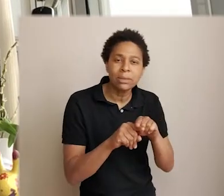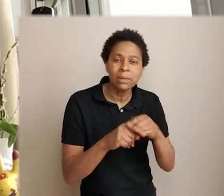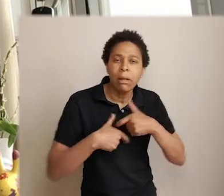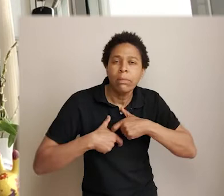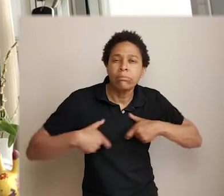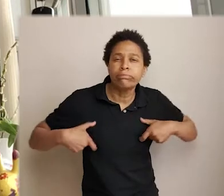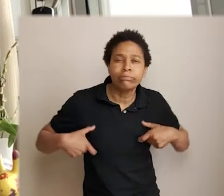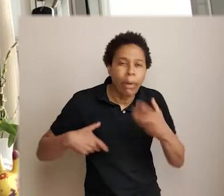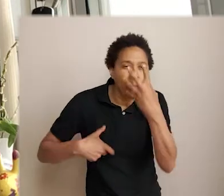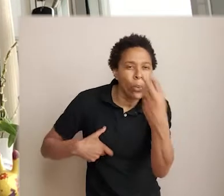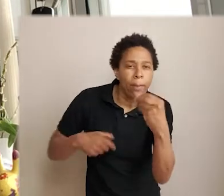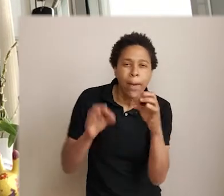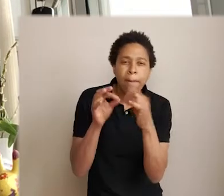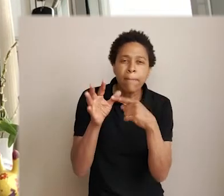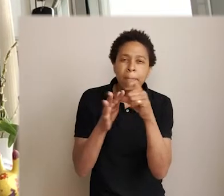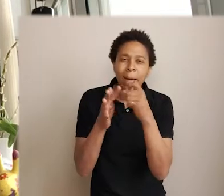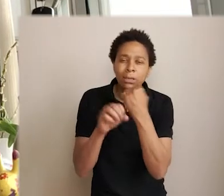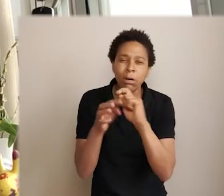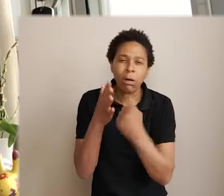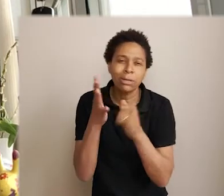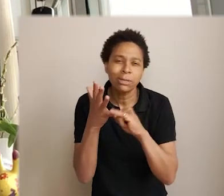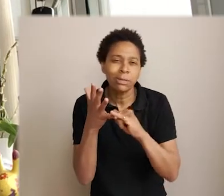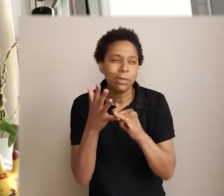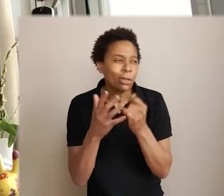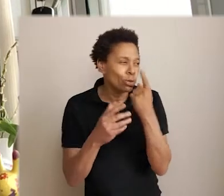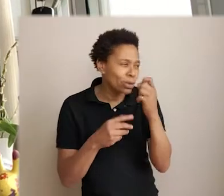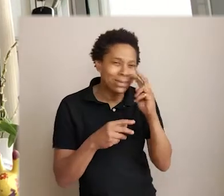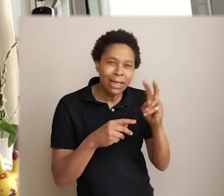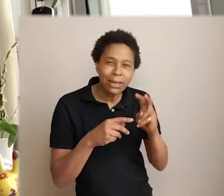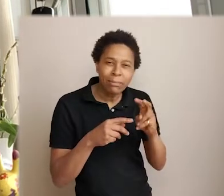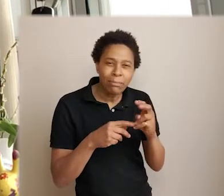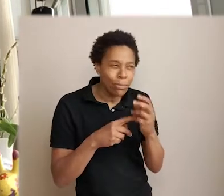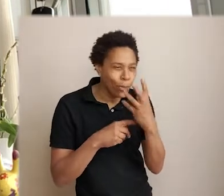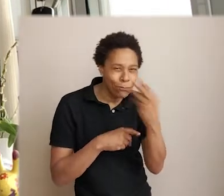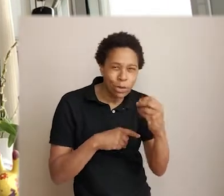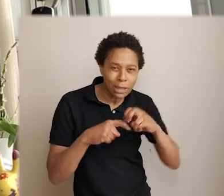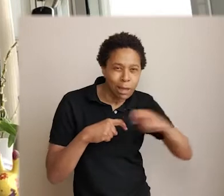had babies, she brings them here and you can see her running backwards and forwards with the